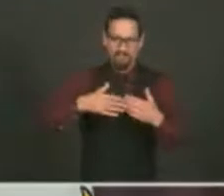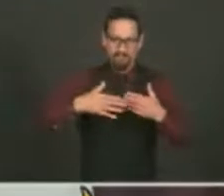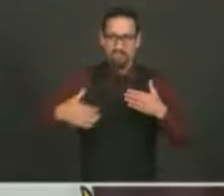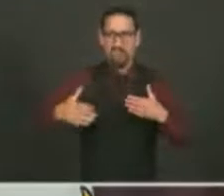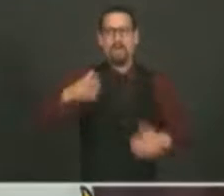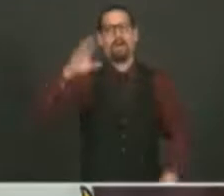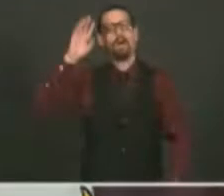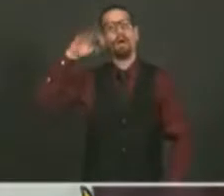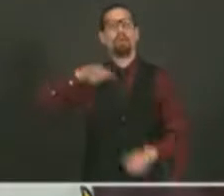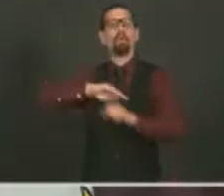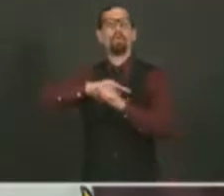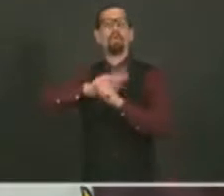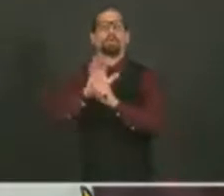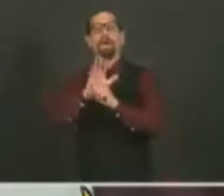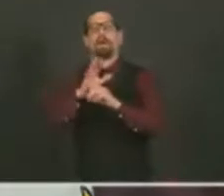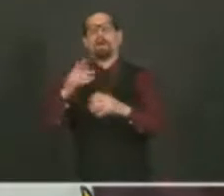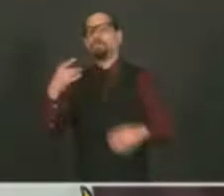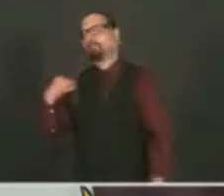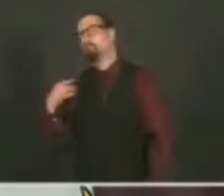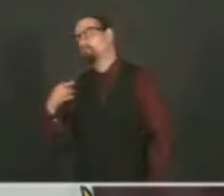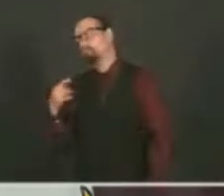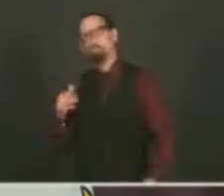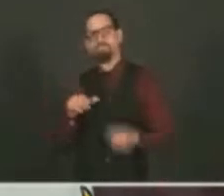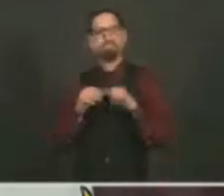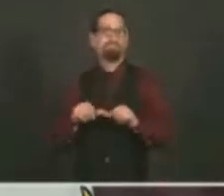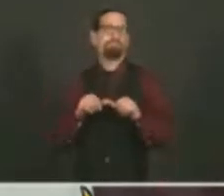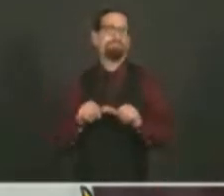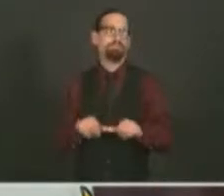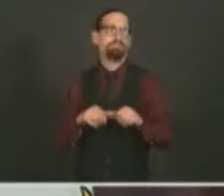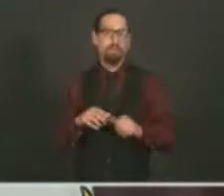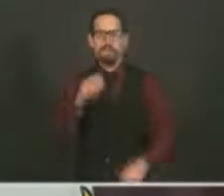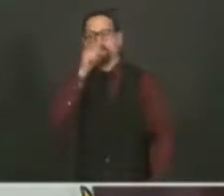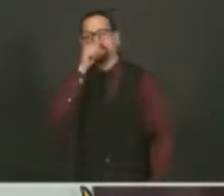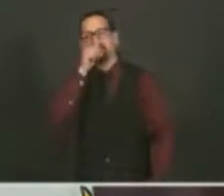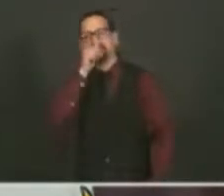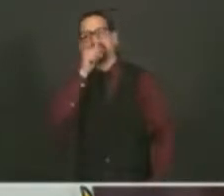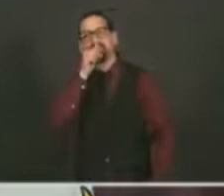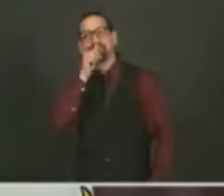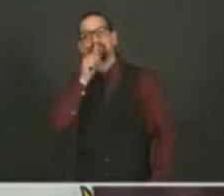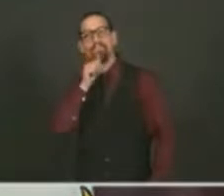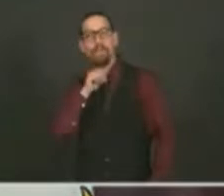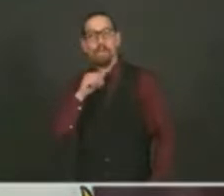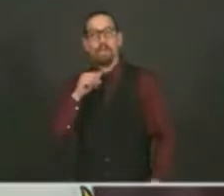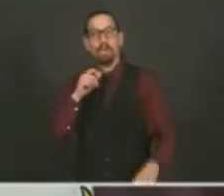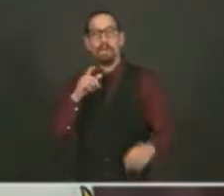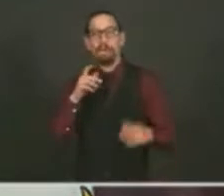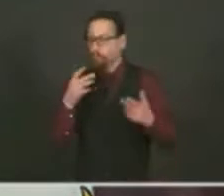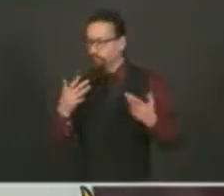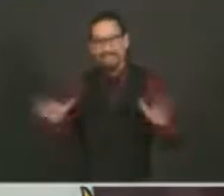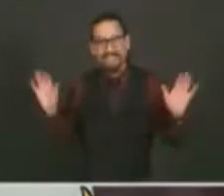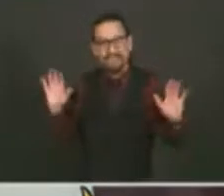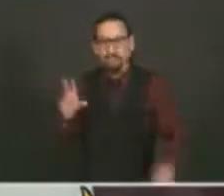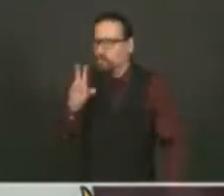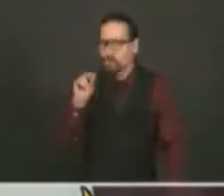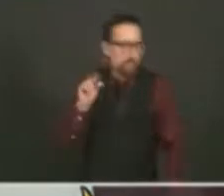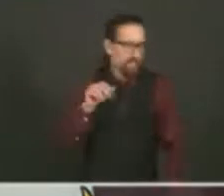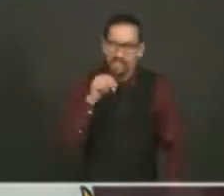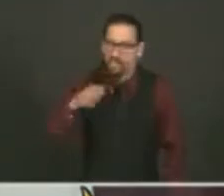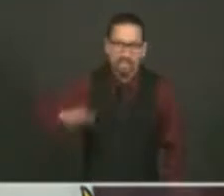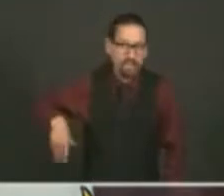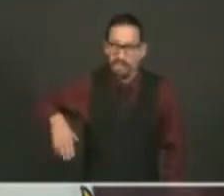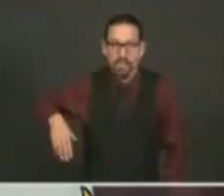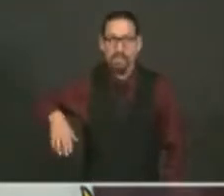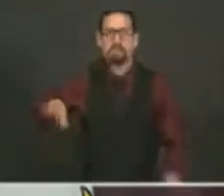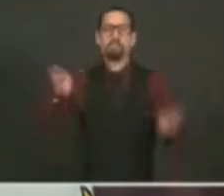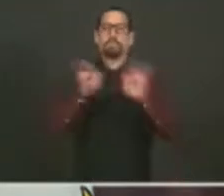I get that, but we're not through it yet. So we have to buckle down. Okay, I want to say a